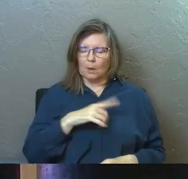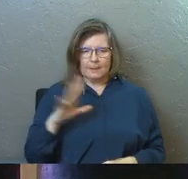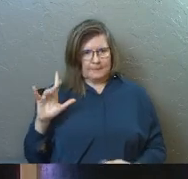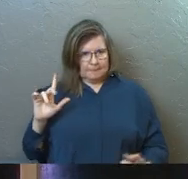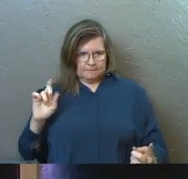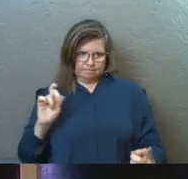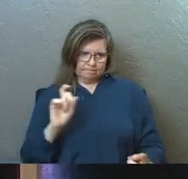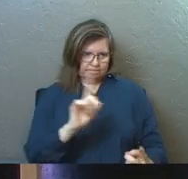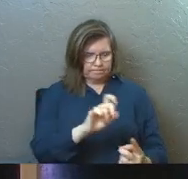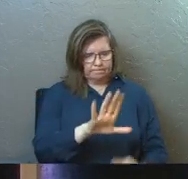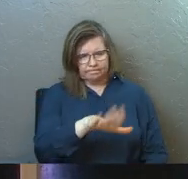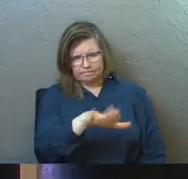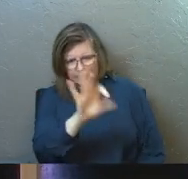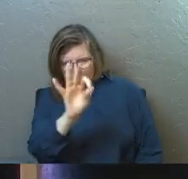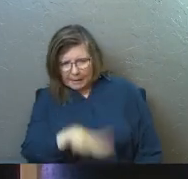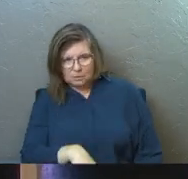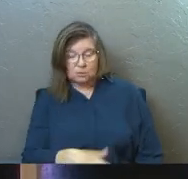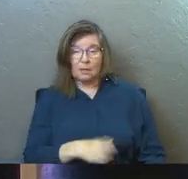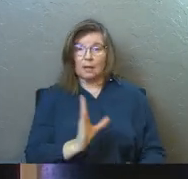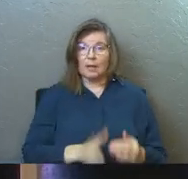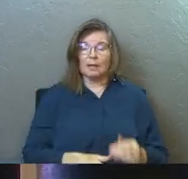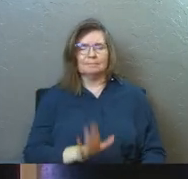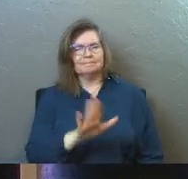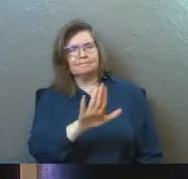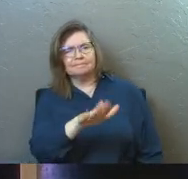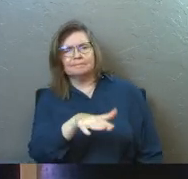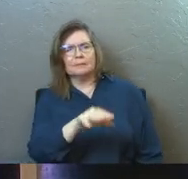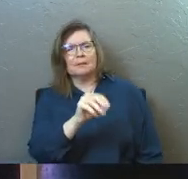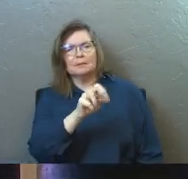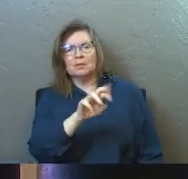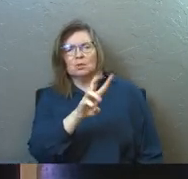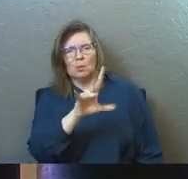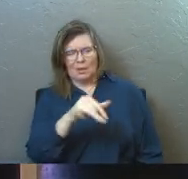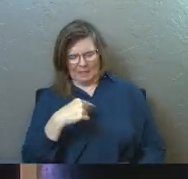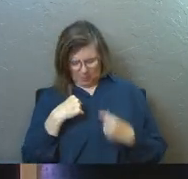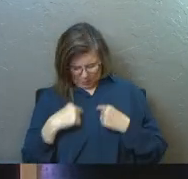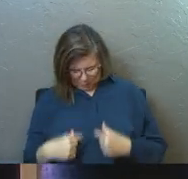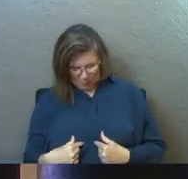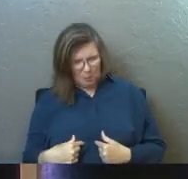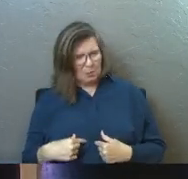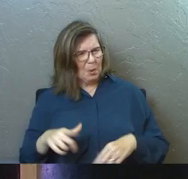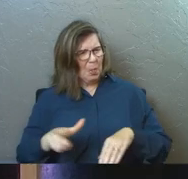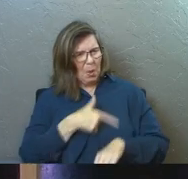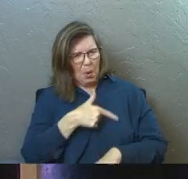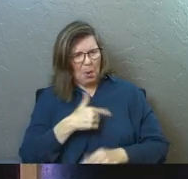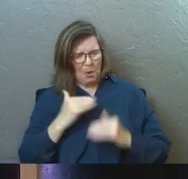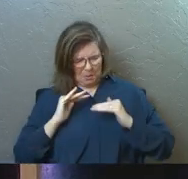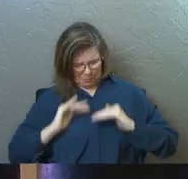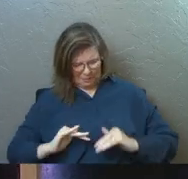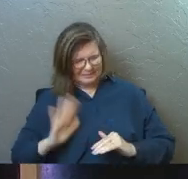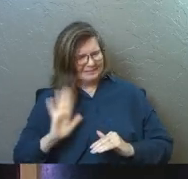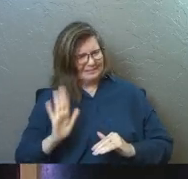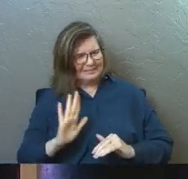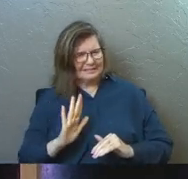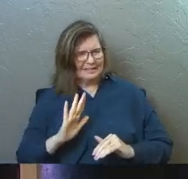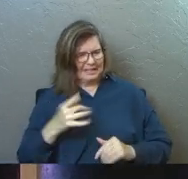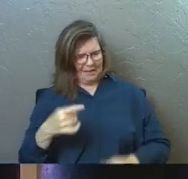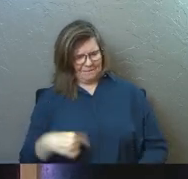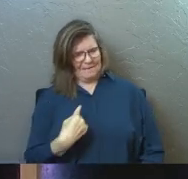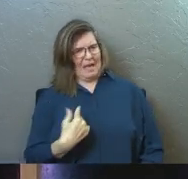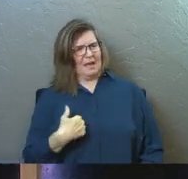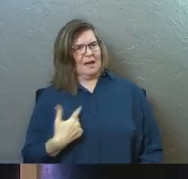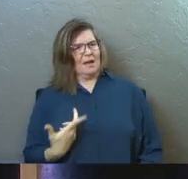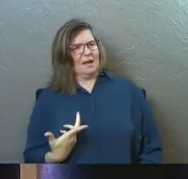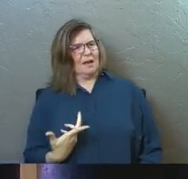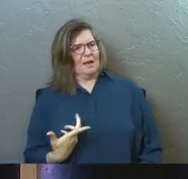comes right up to him, pastor, at the very end, and says, "Mr. Wesley, the strings on your bow tie are much too long. It is an